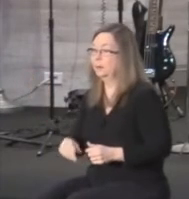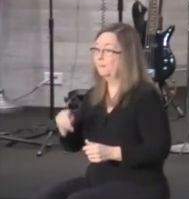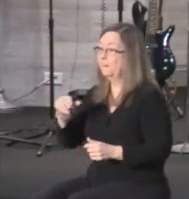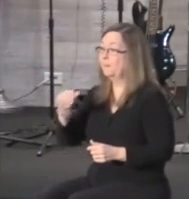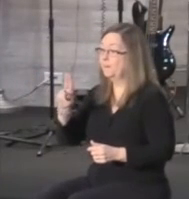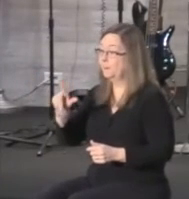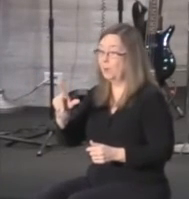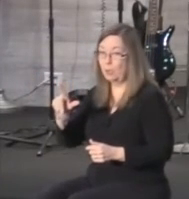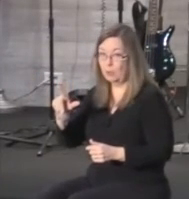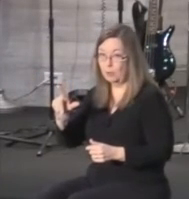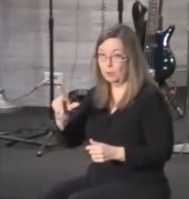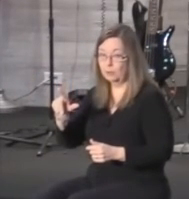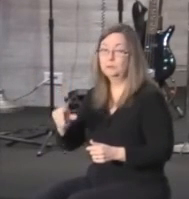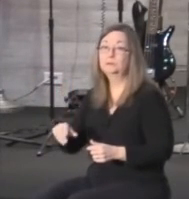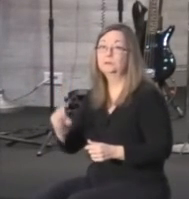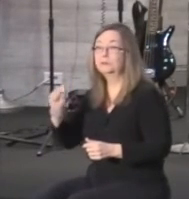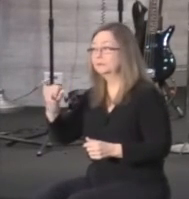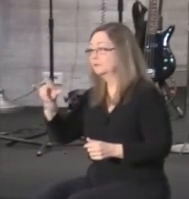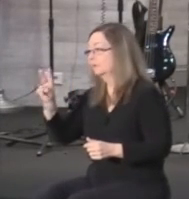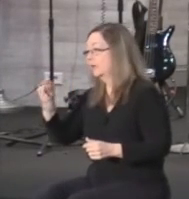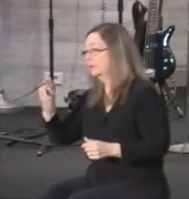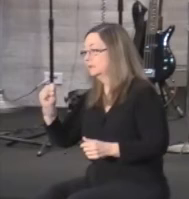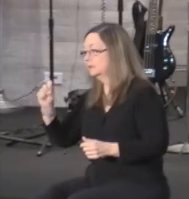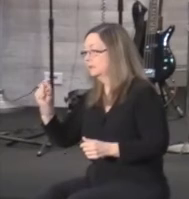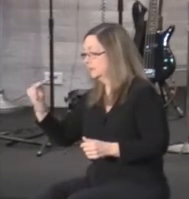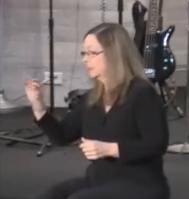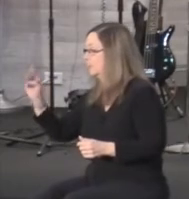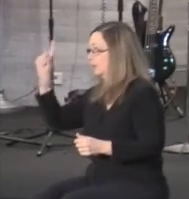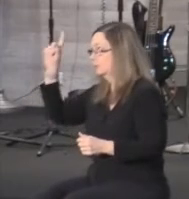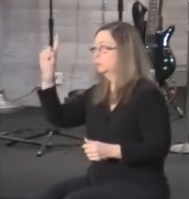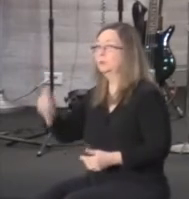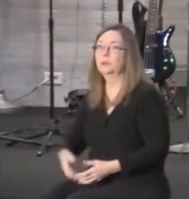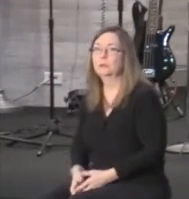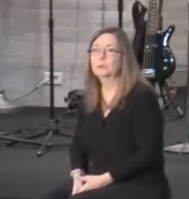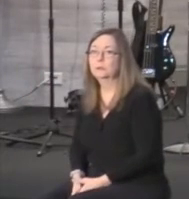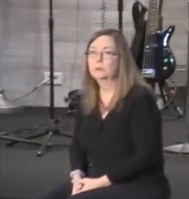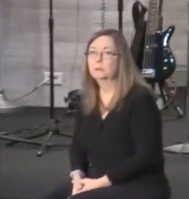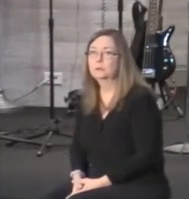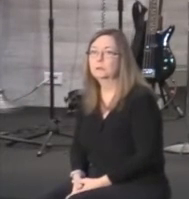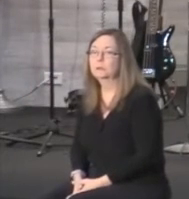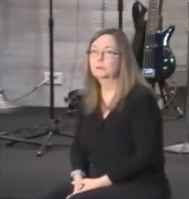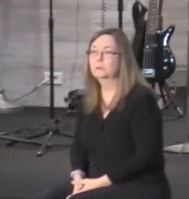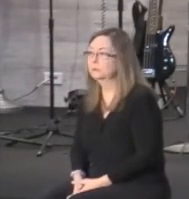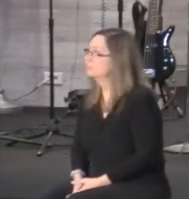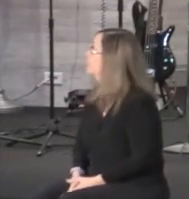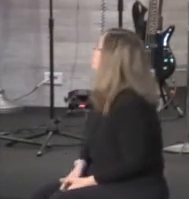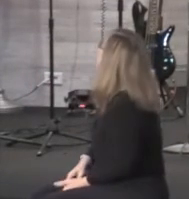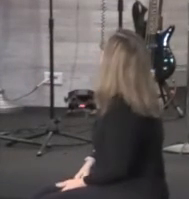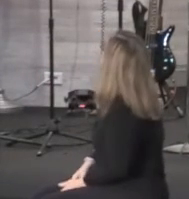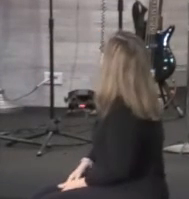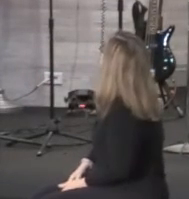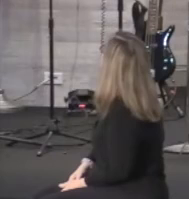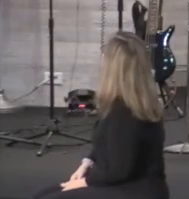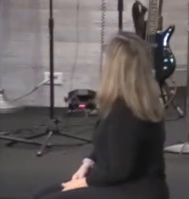Paul, Silvanus, and Timothy. To the church of the Thessalonians in God the Father and the Lord Jesus Christ. Grace to